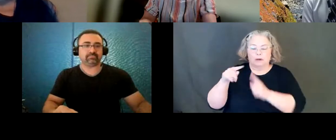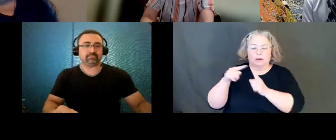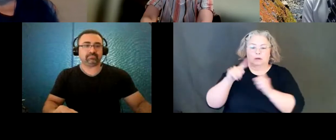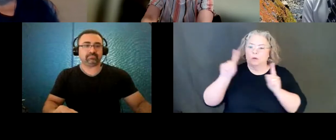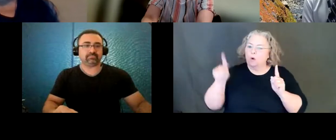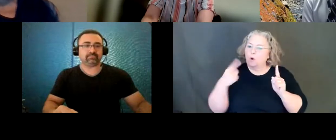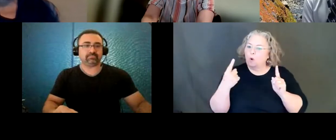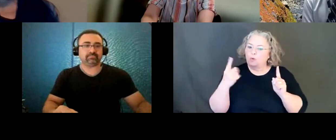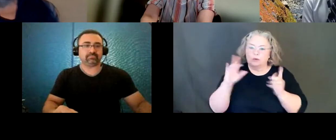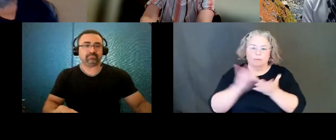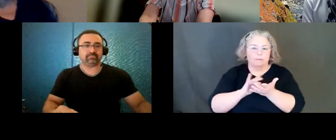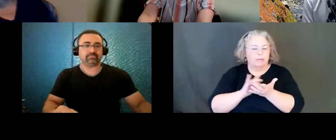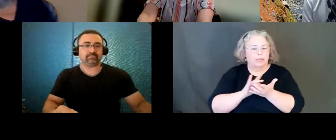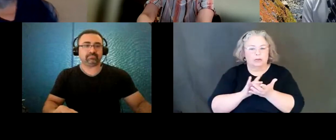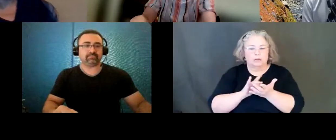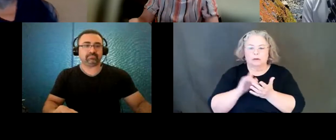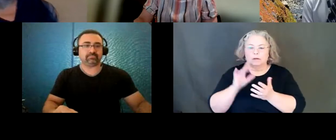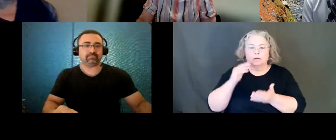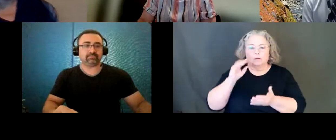treat COVID.